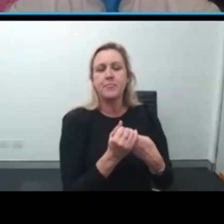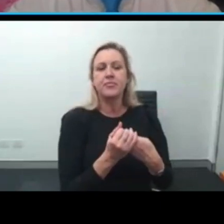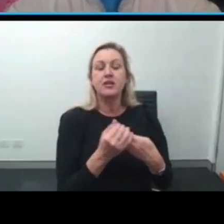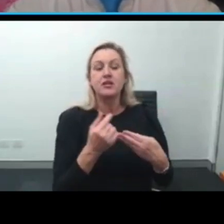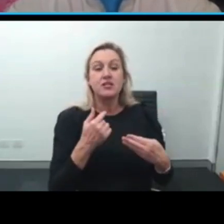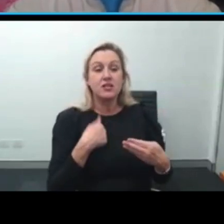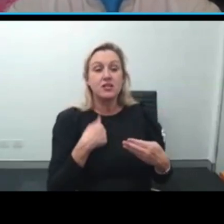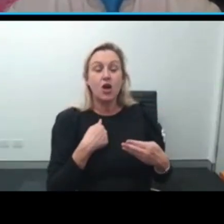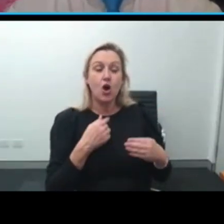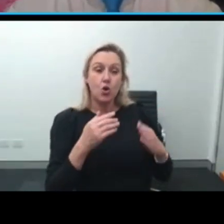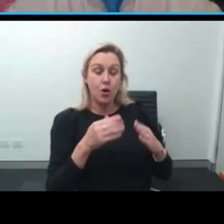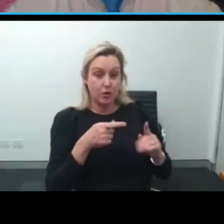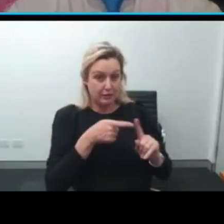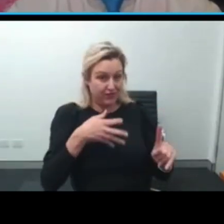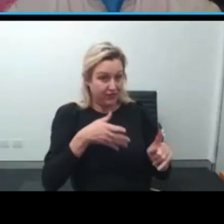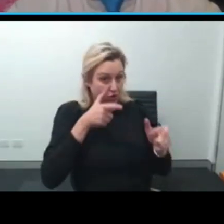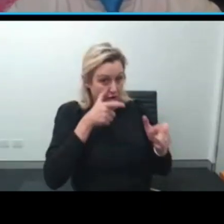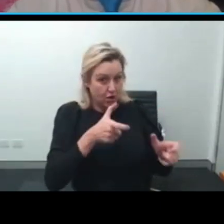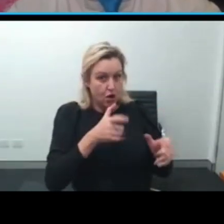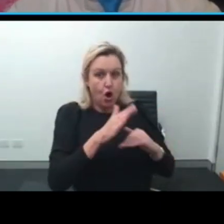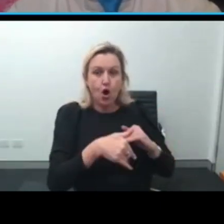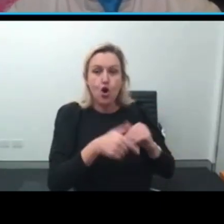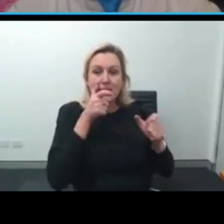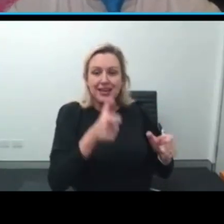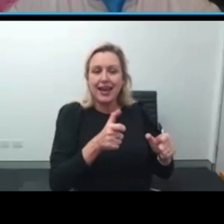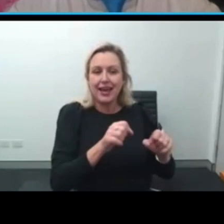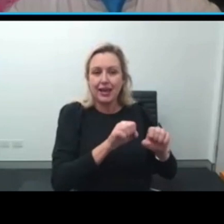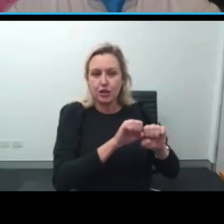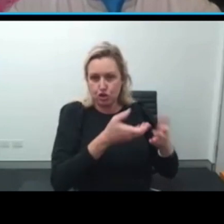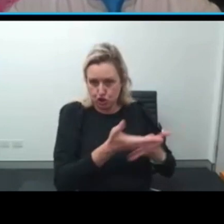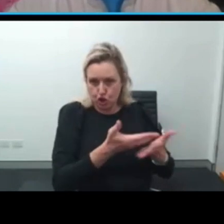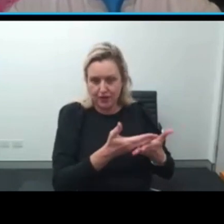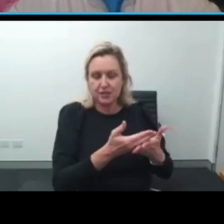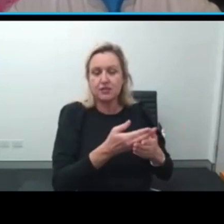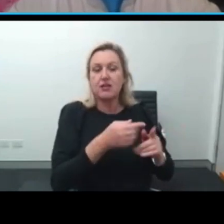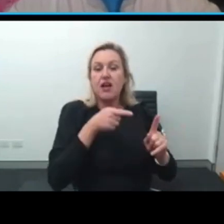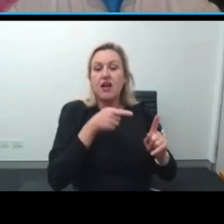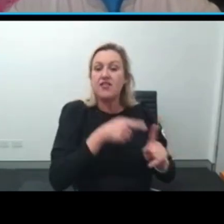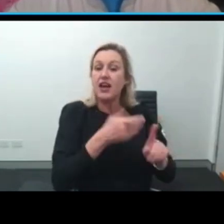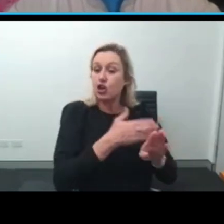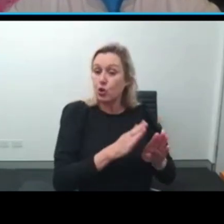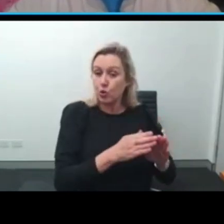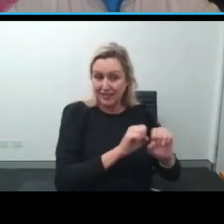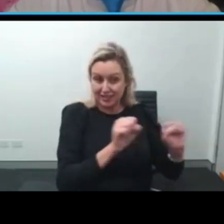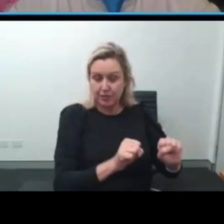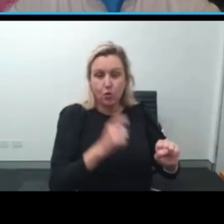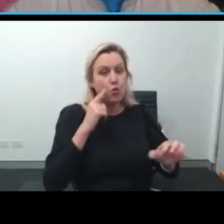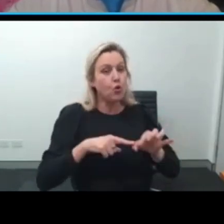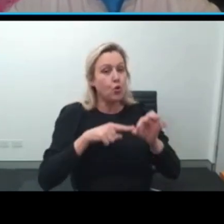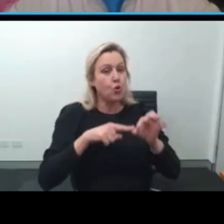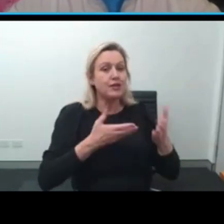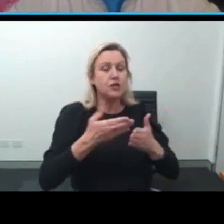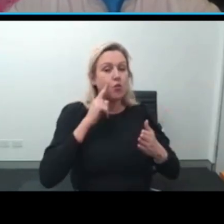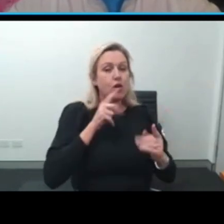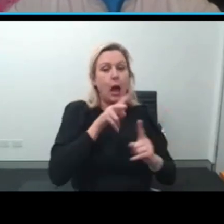particularly home care services. So under the new regulatory model, which Caroline's just talked about, quality standards will apply to different services